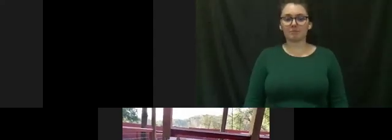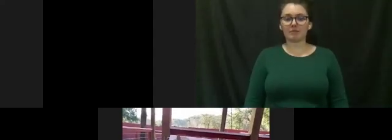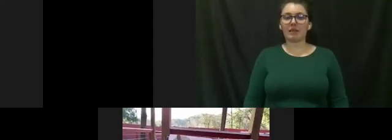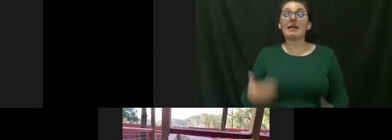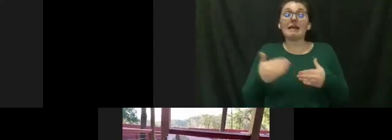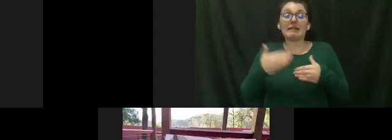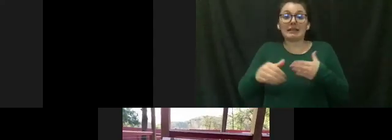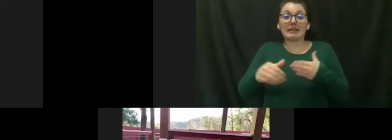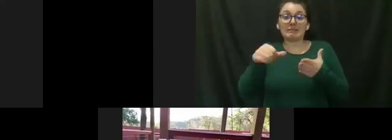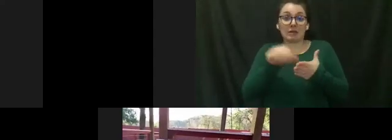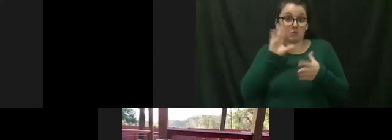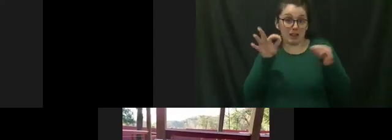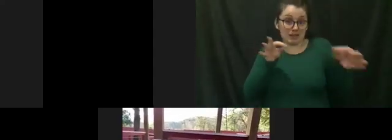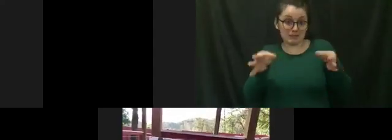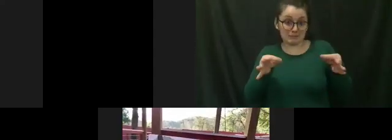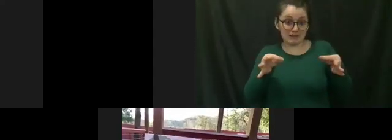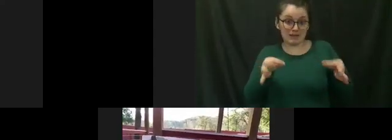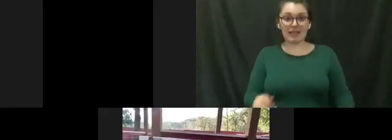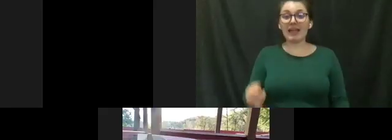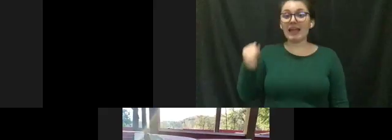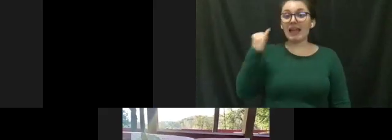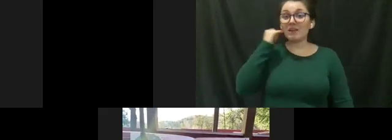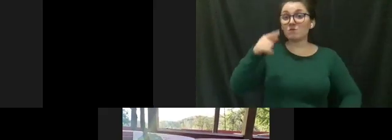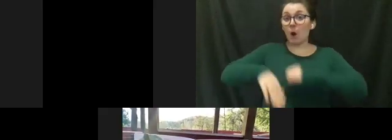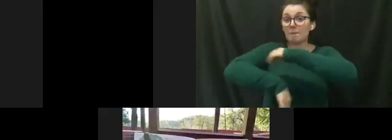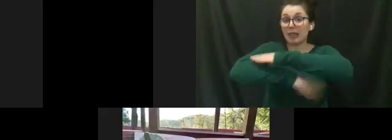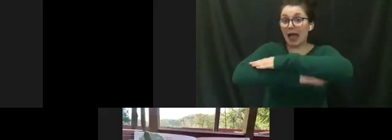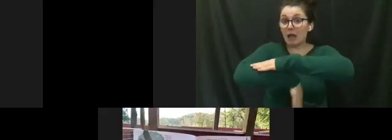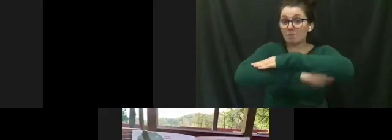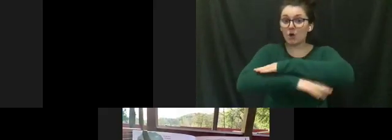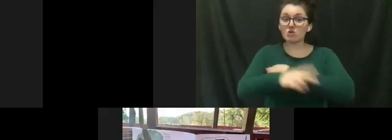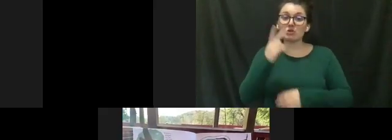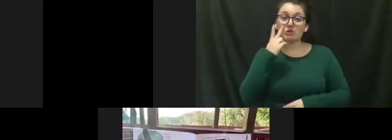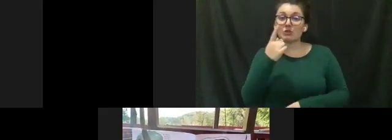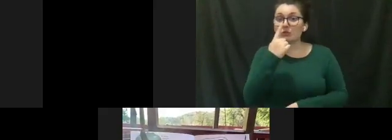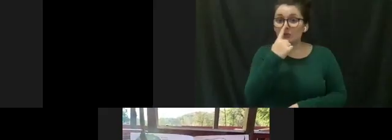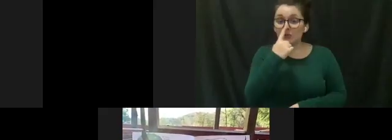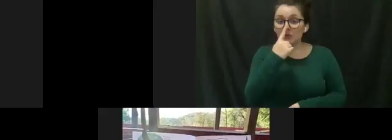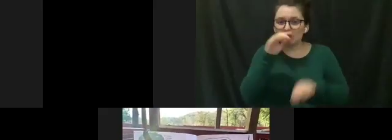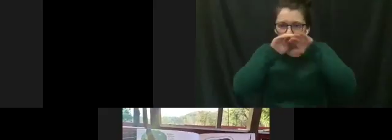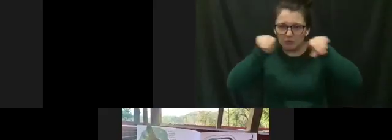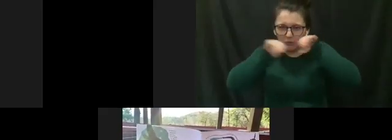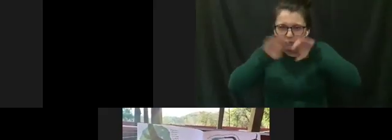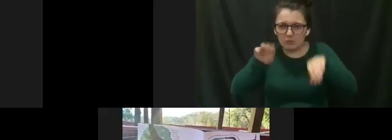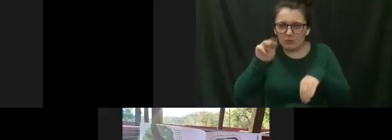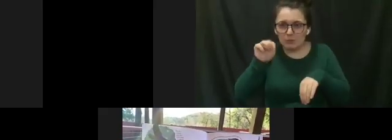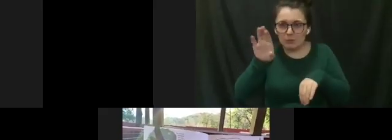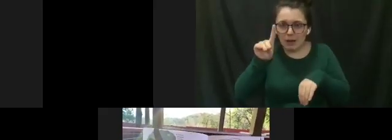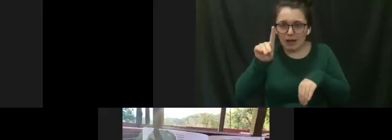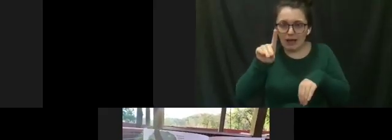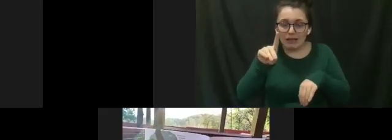them. So if you're a platypus, you see your nose, you use your nose to dig in the mud. If you're